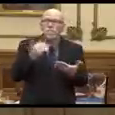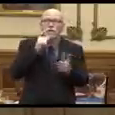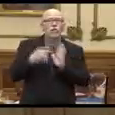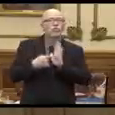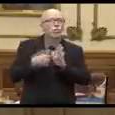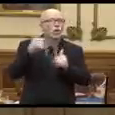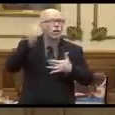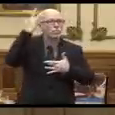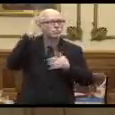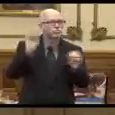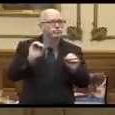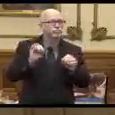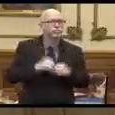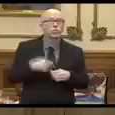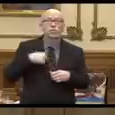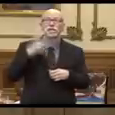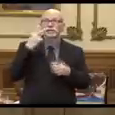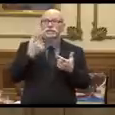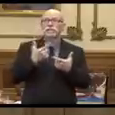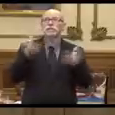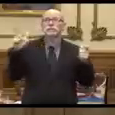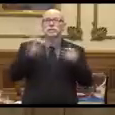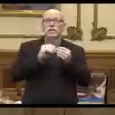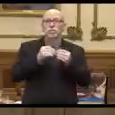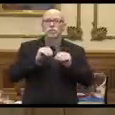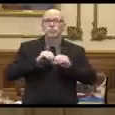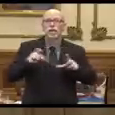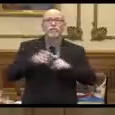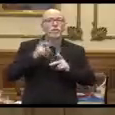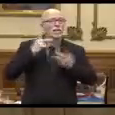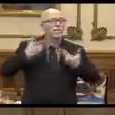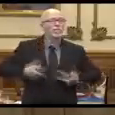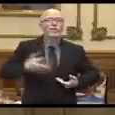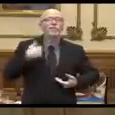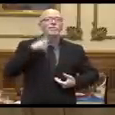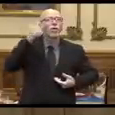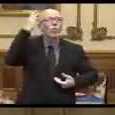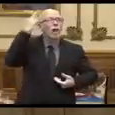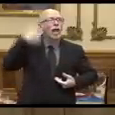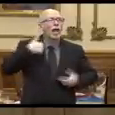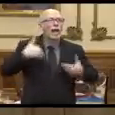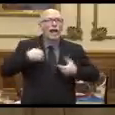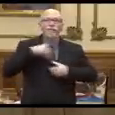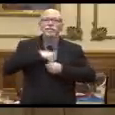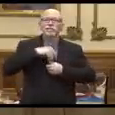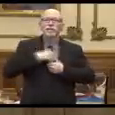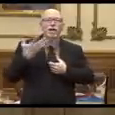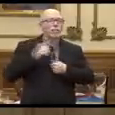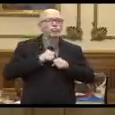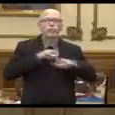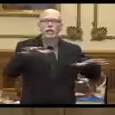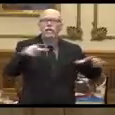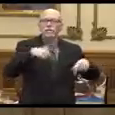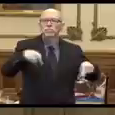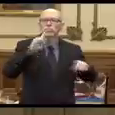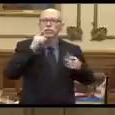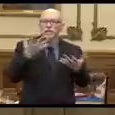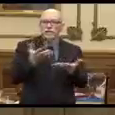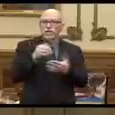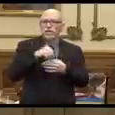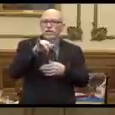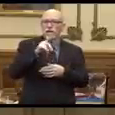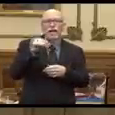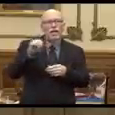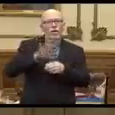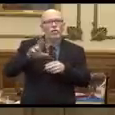symptoms. We've seen a significant amount of spread from asymptomatic individuals in our state and across the United States. Cloth